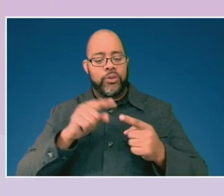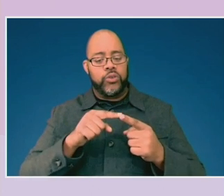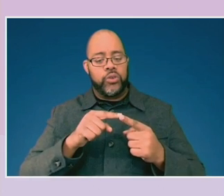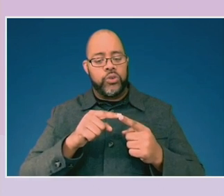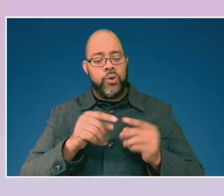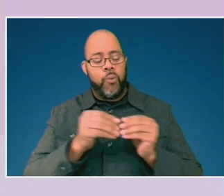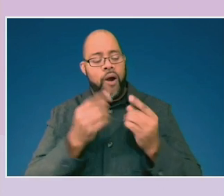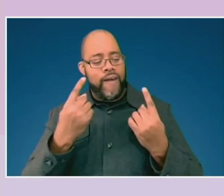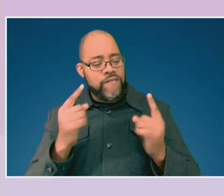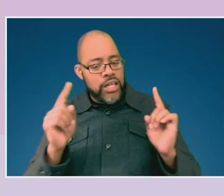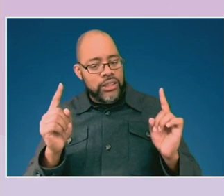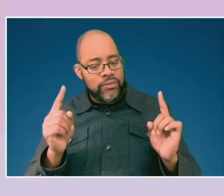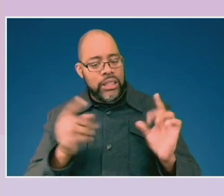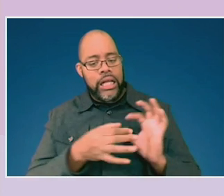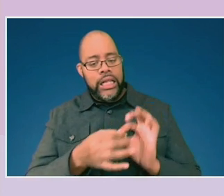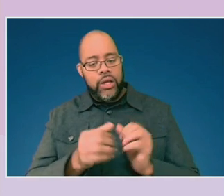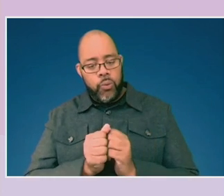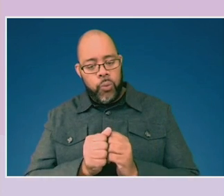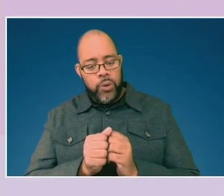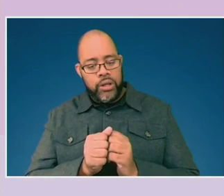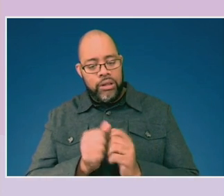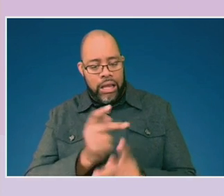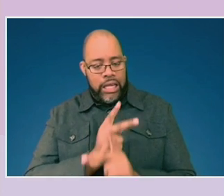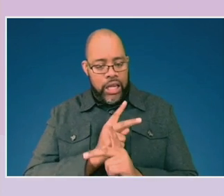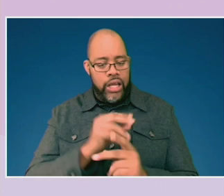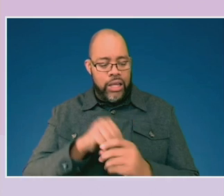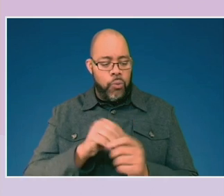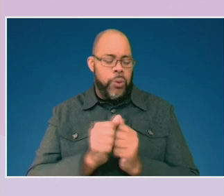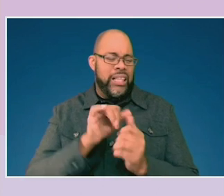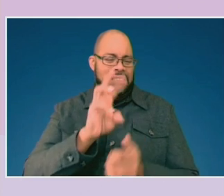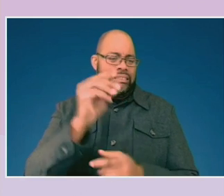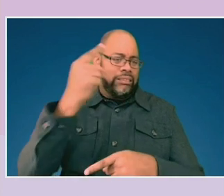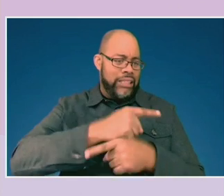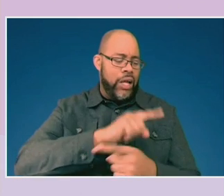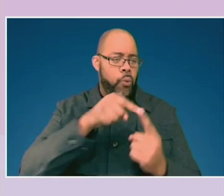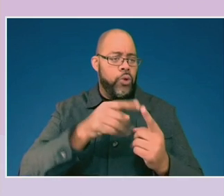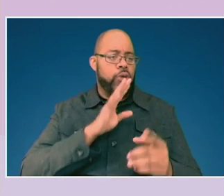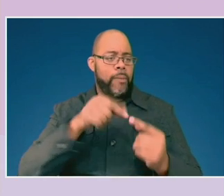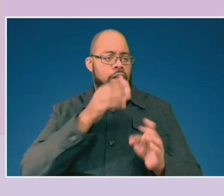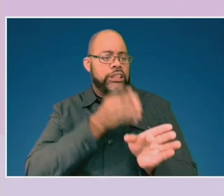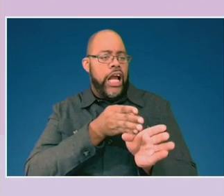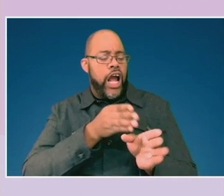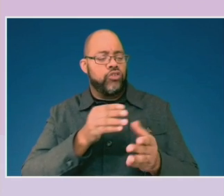effectively link with care within 60 days when it comes to psychiatry services.